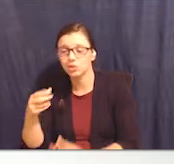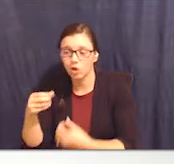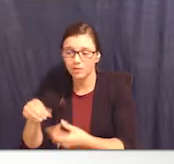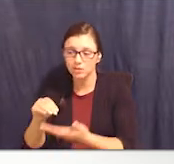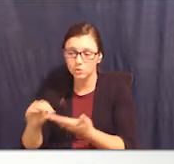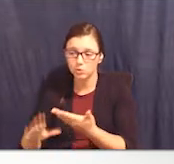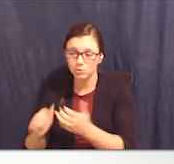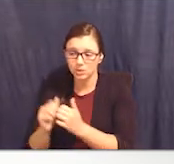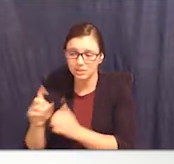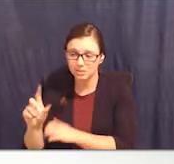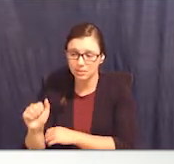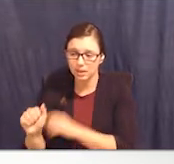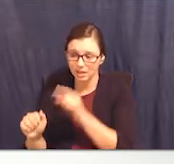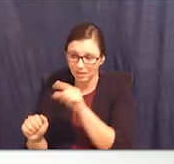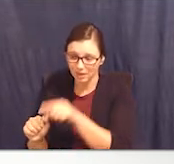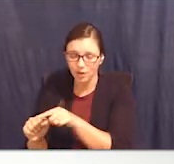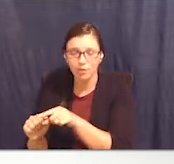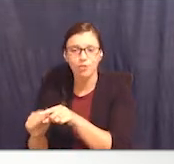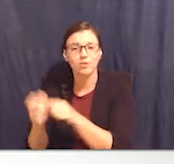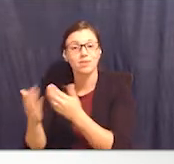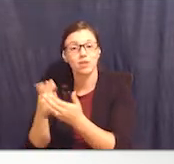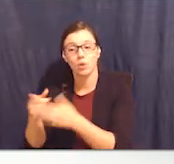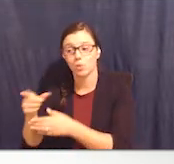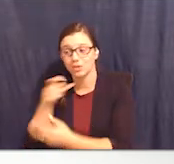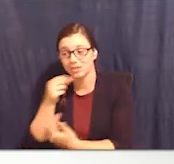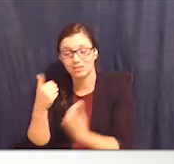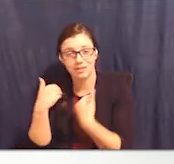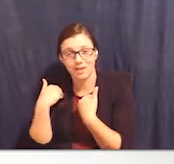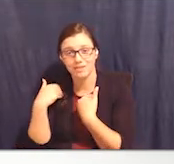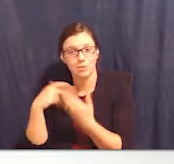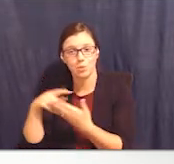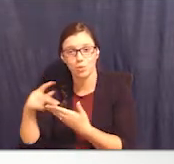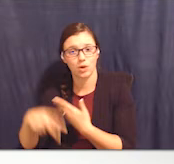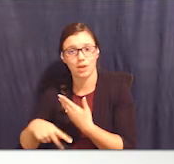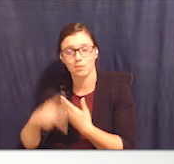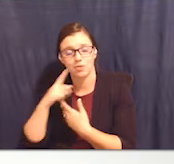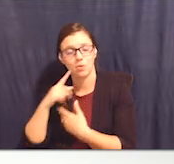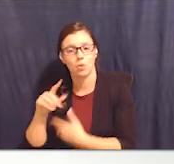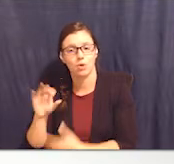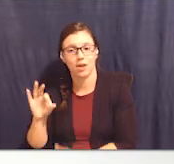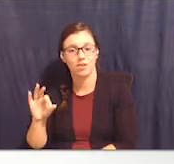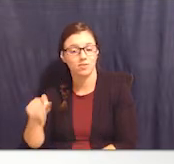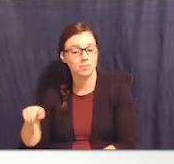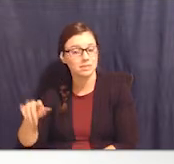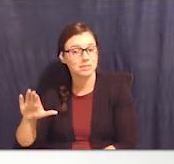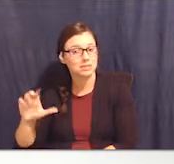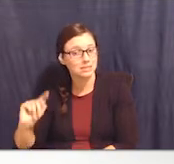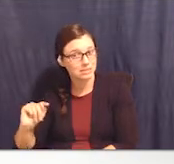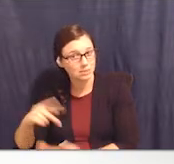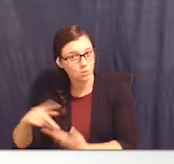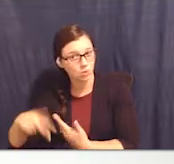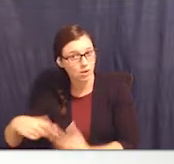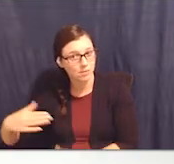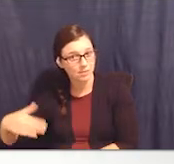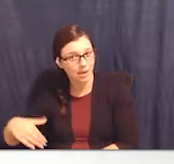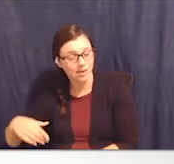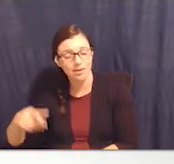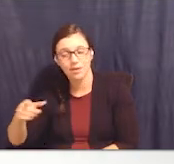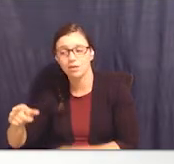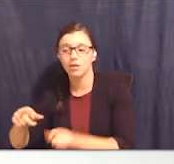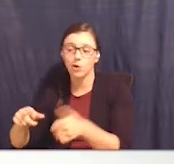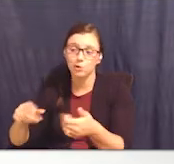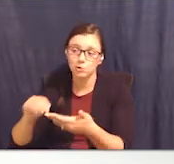counselor, can help. A school administrator can look to see if they can start a